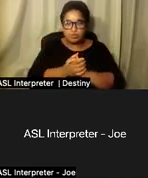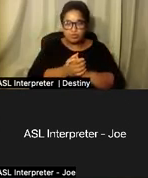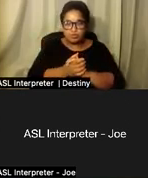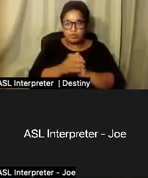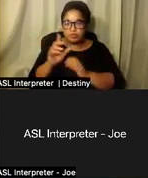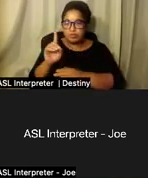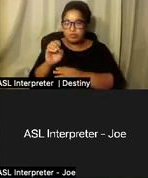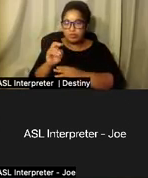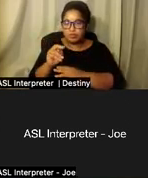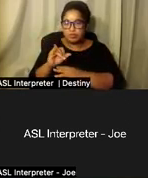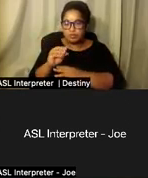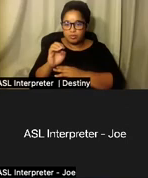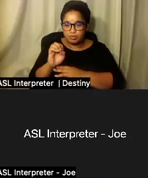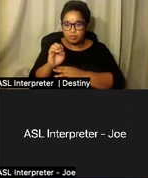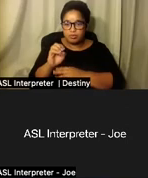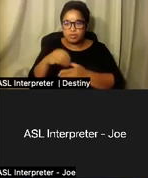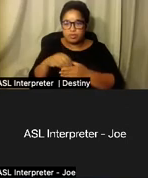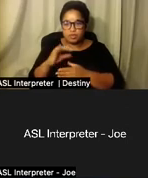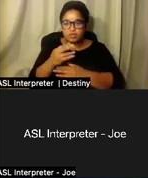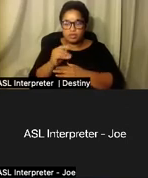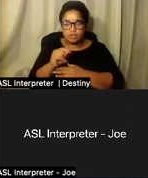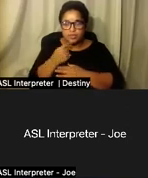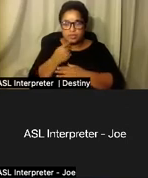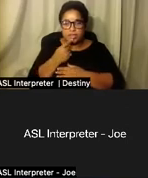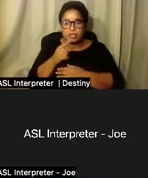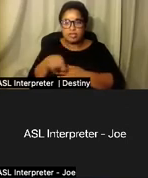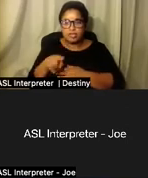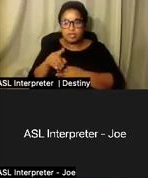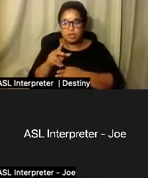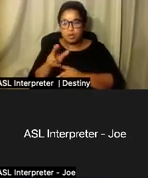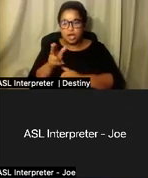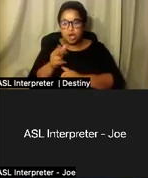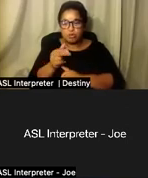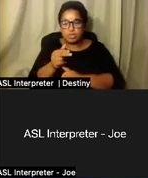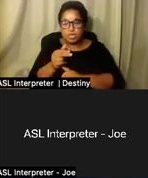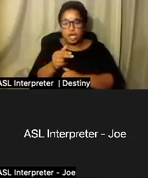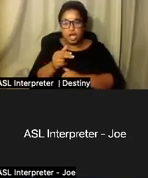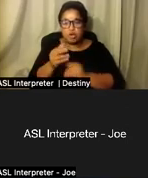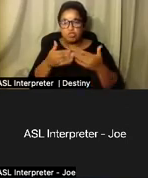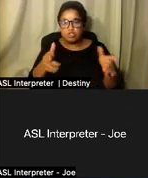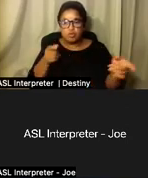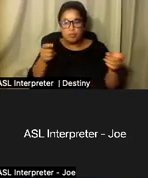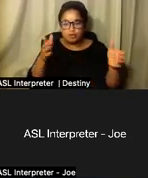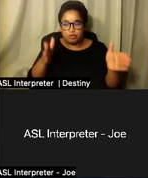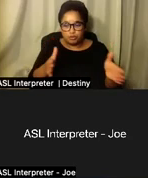Denise in the chat just mentioned, I assume you're a hotel general manager. You know,